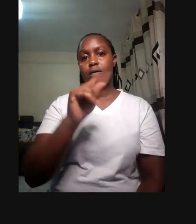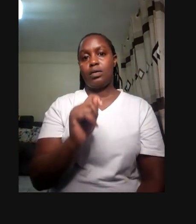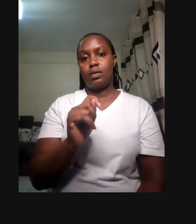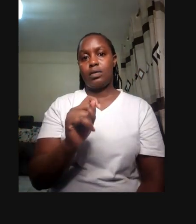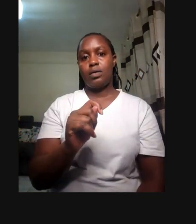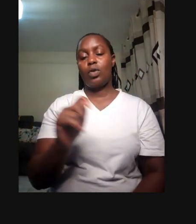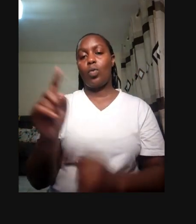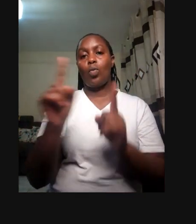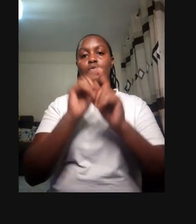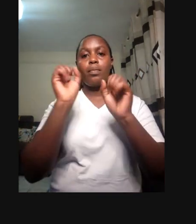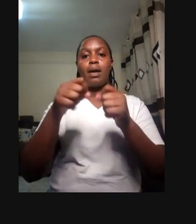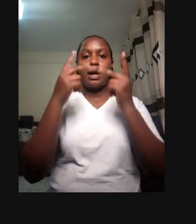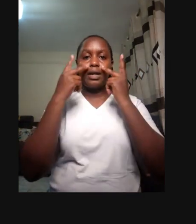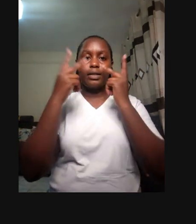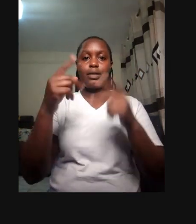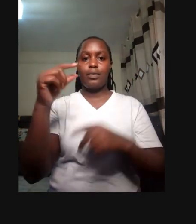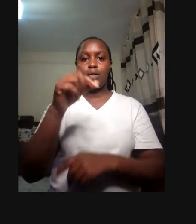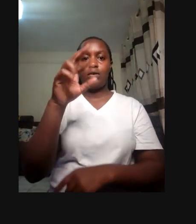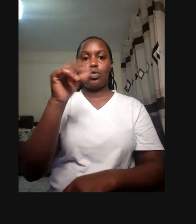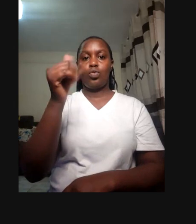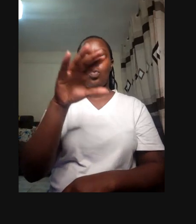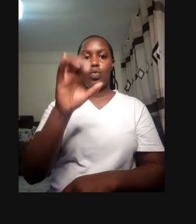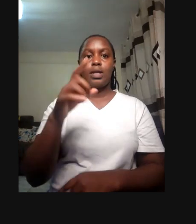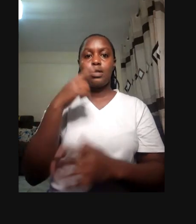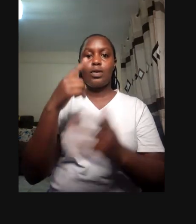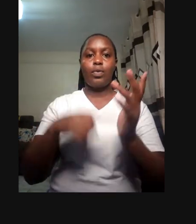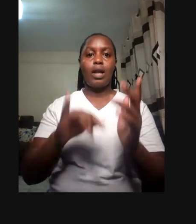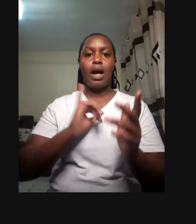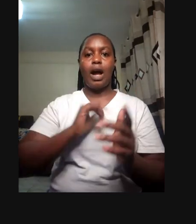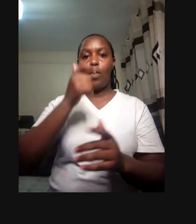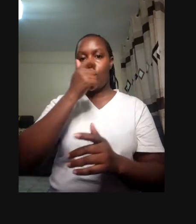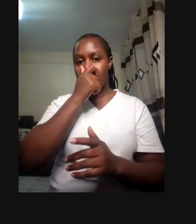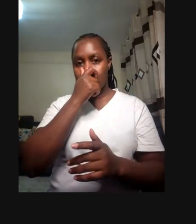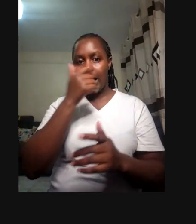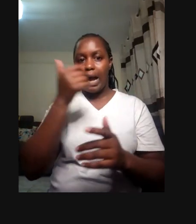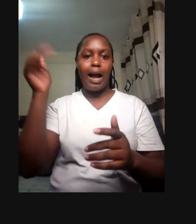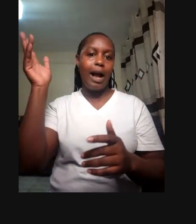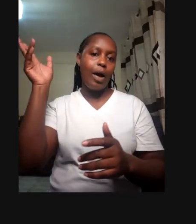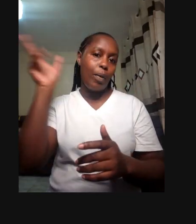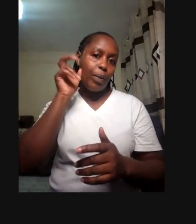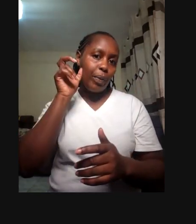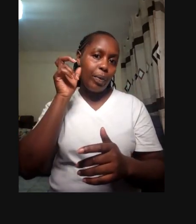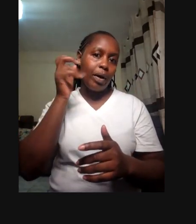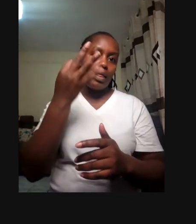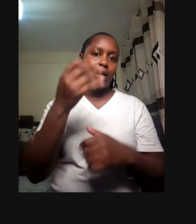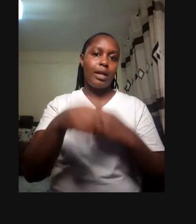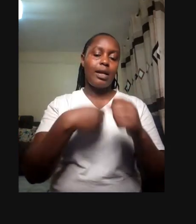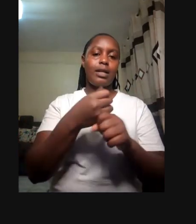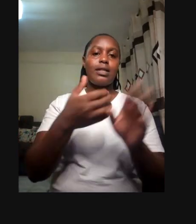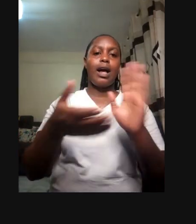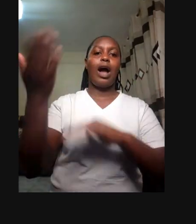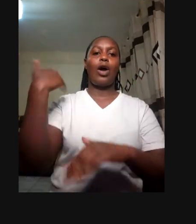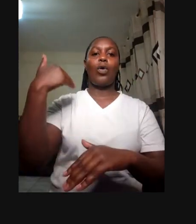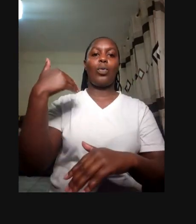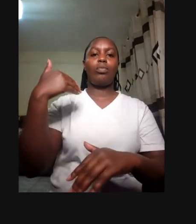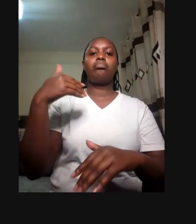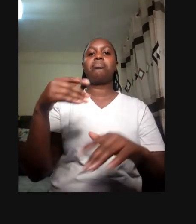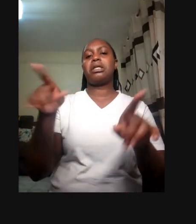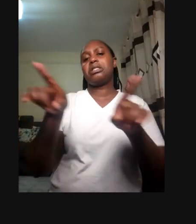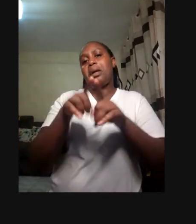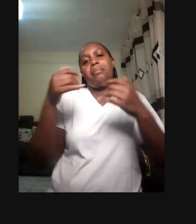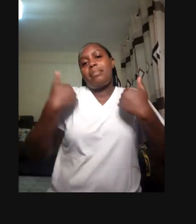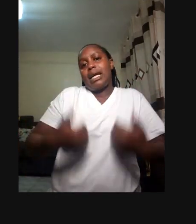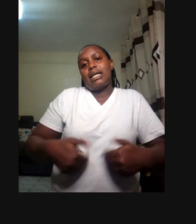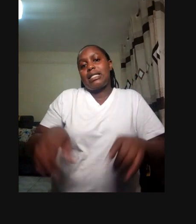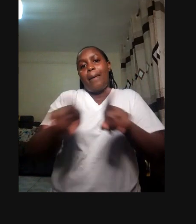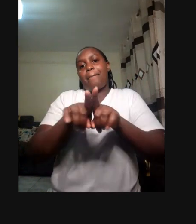can see Grace Ndegwa saying, "I wish I had this 3 years ago." And yes, me too. Yes, Janet,